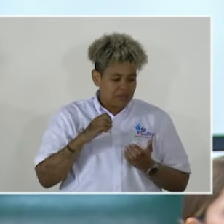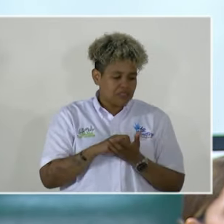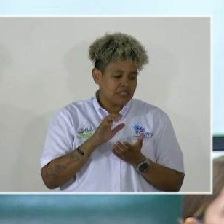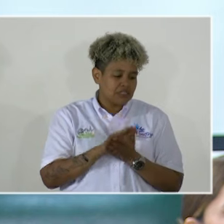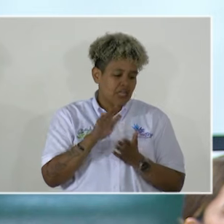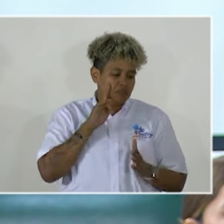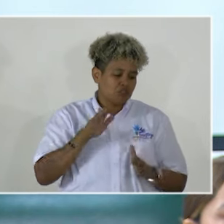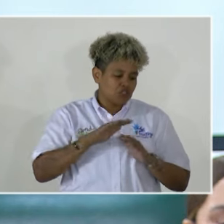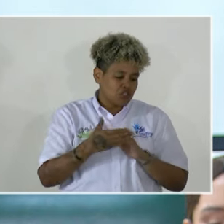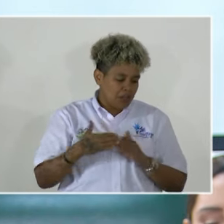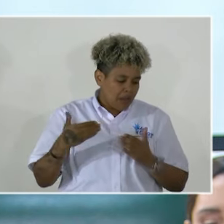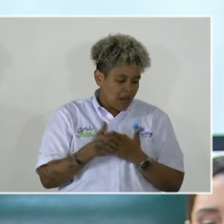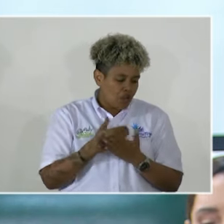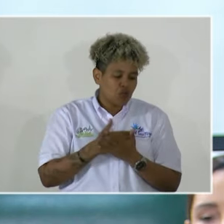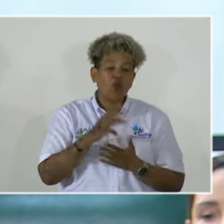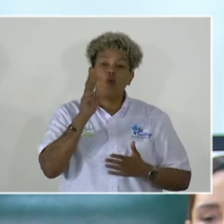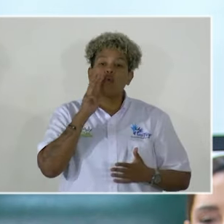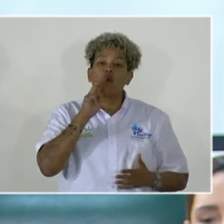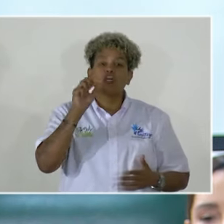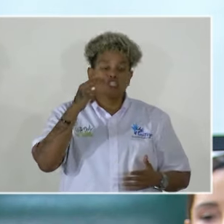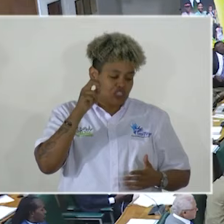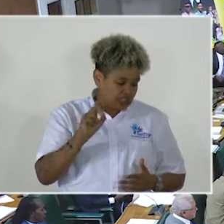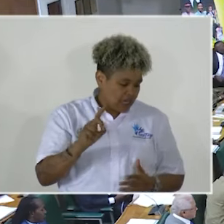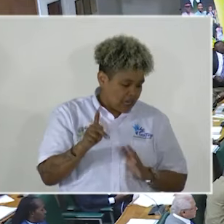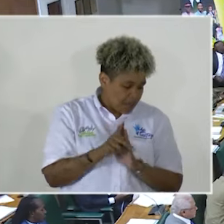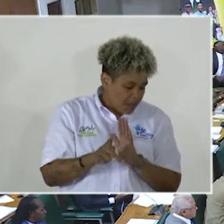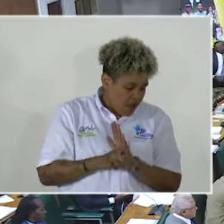Jamaica's new watershed policy.